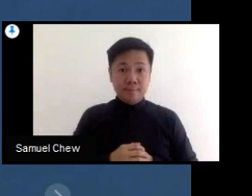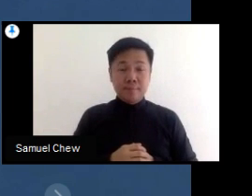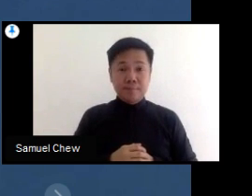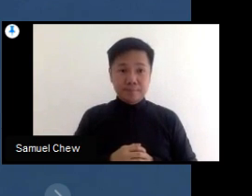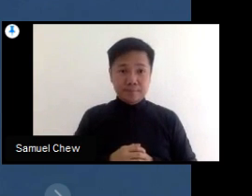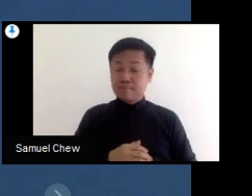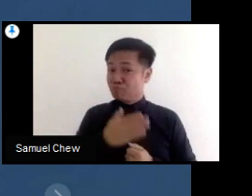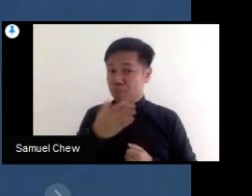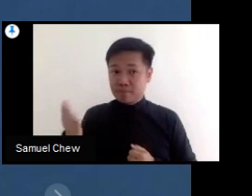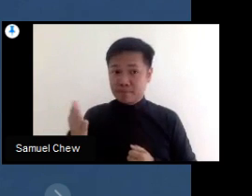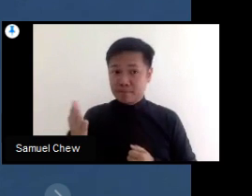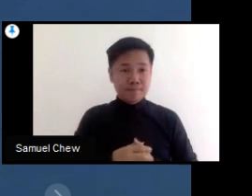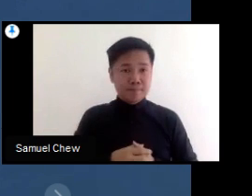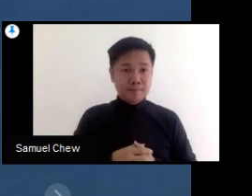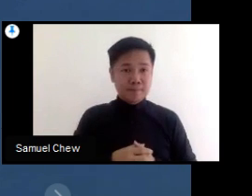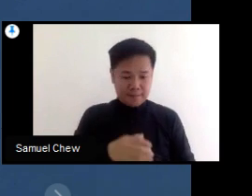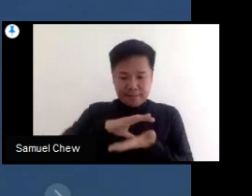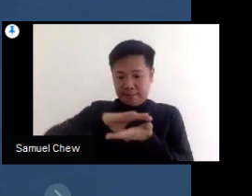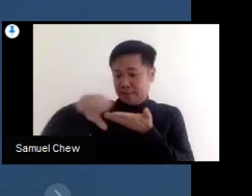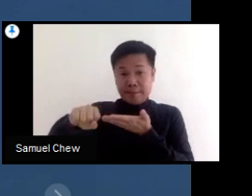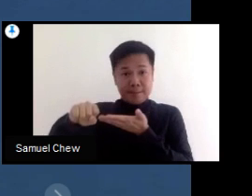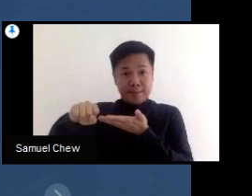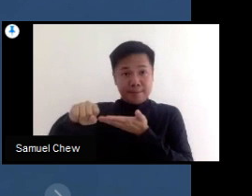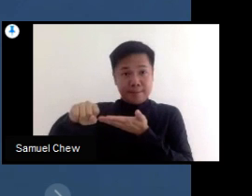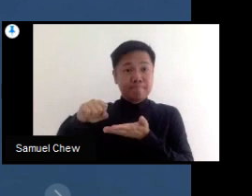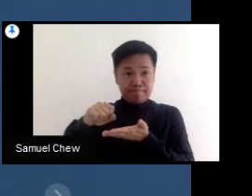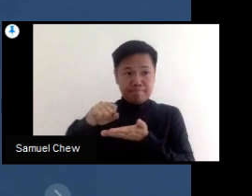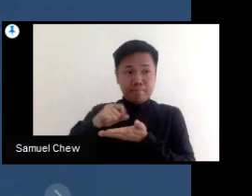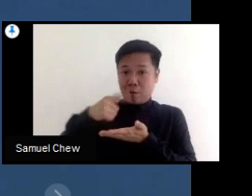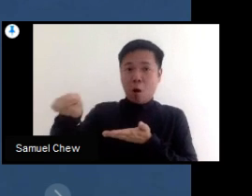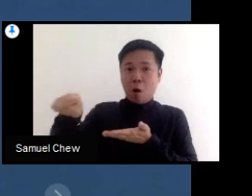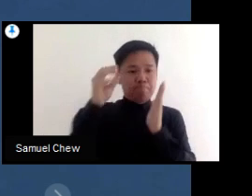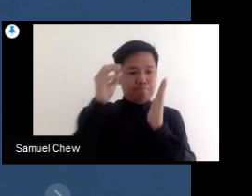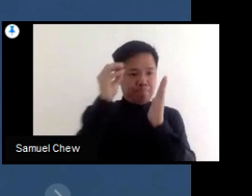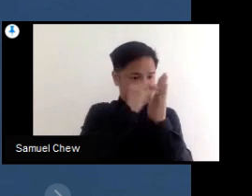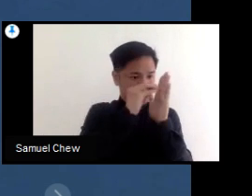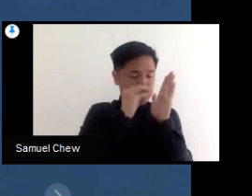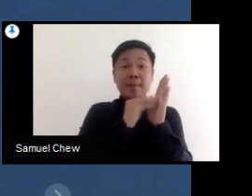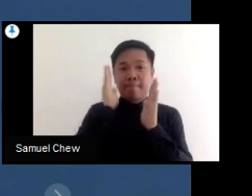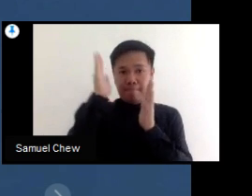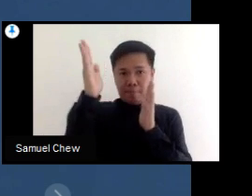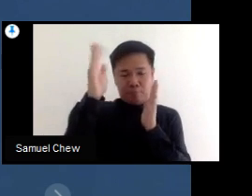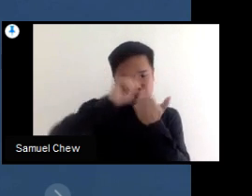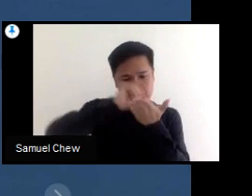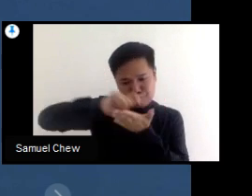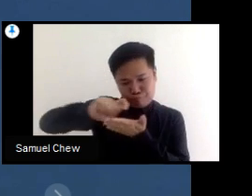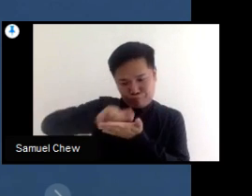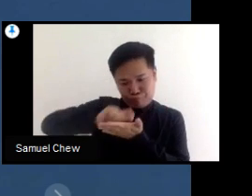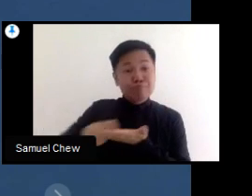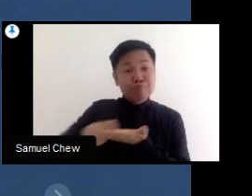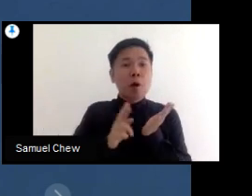Secretariat take appropriate note of these comments in preparing the report for